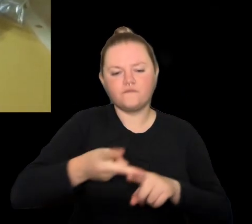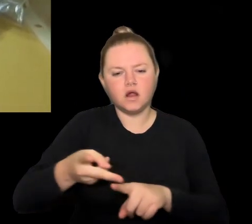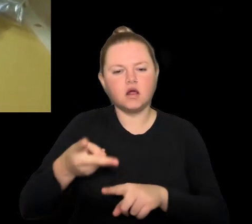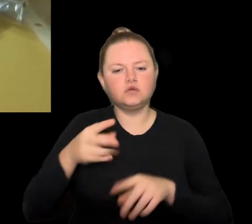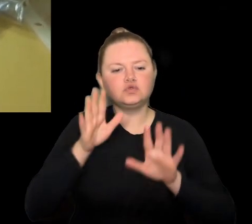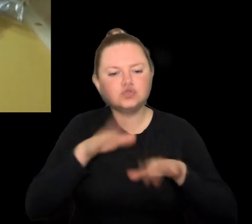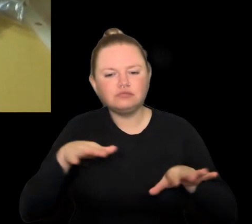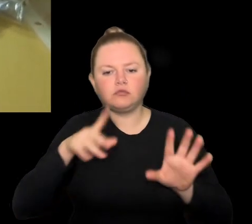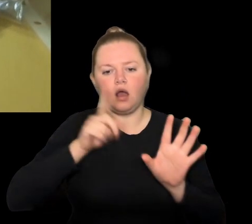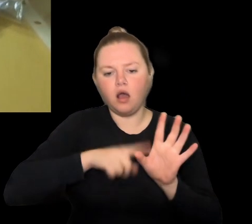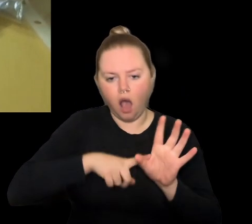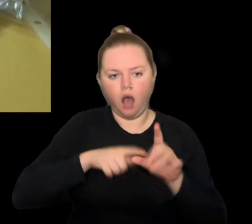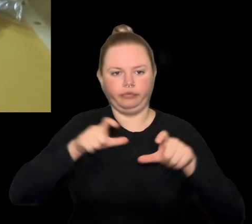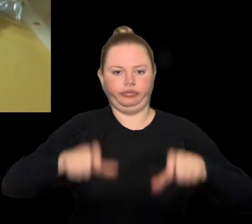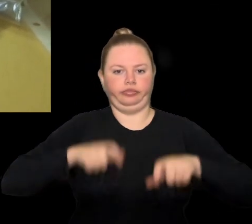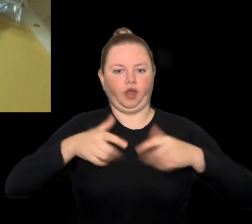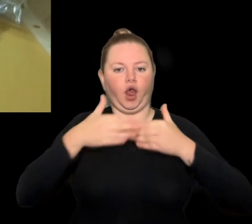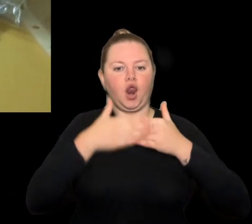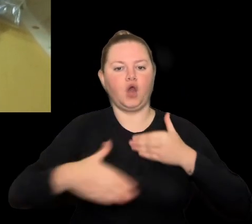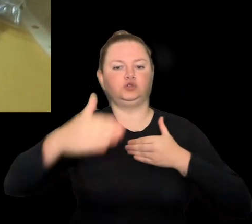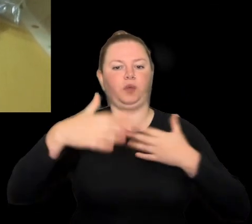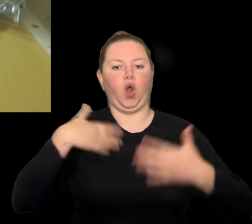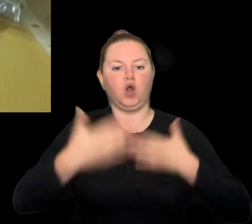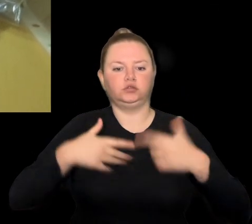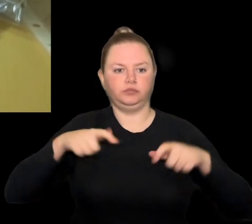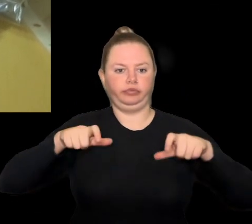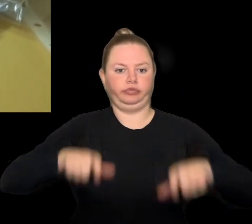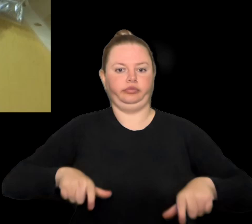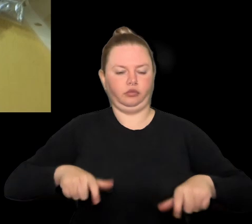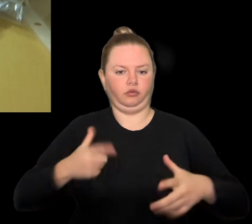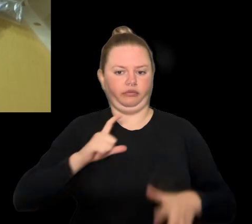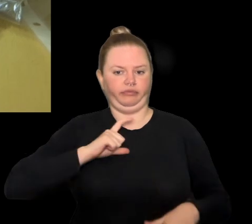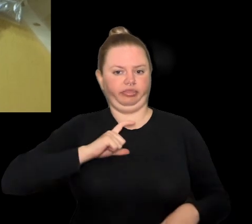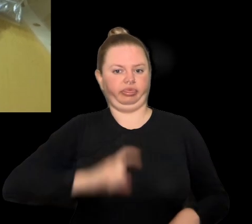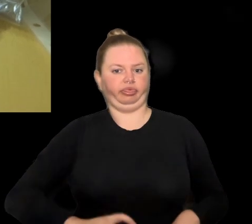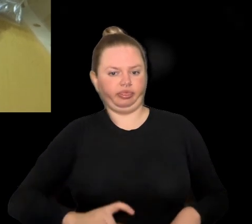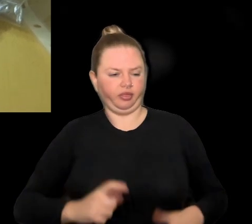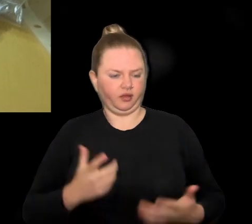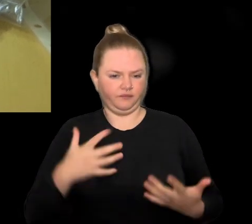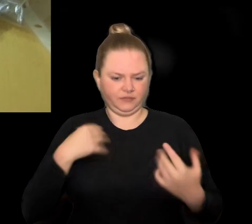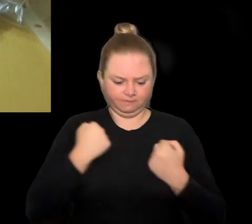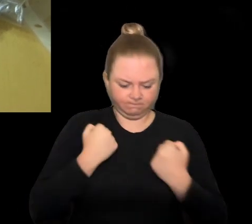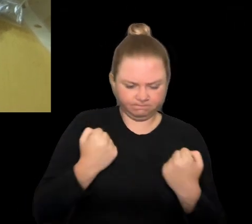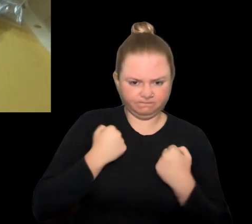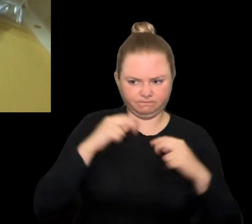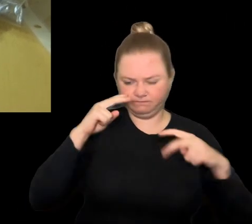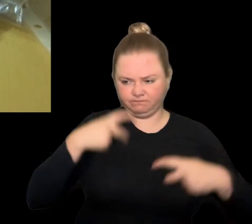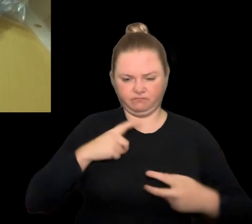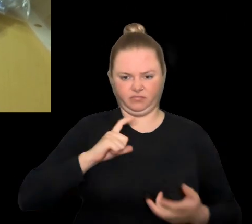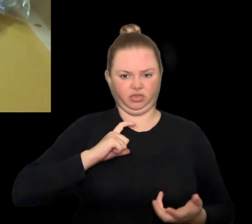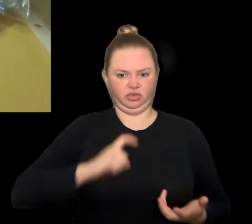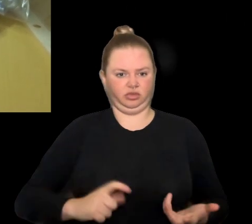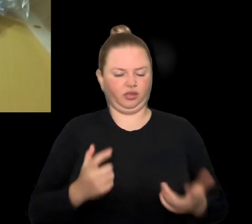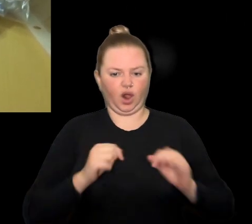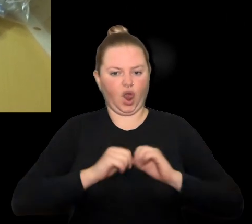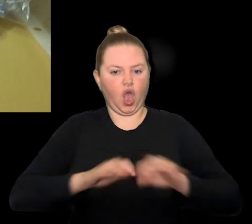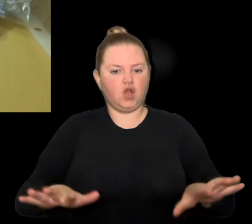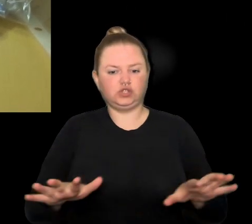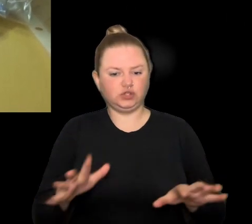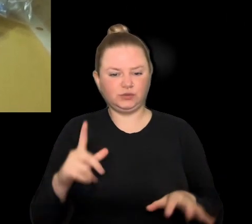and young people through long-term stay in hospital have lost a lot of confidence or their